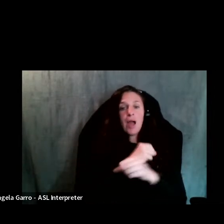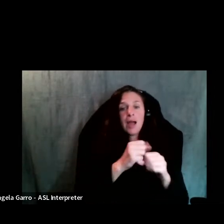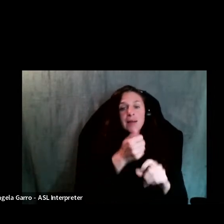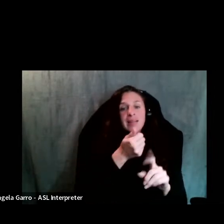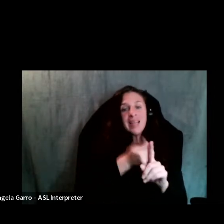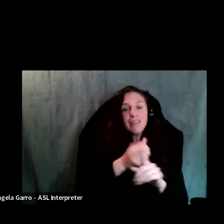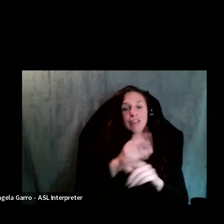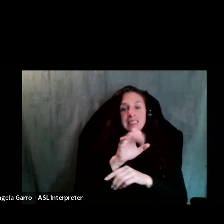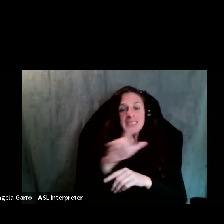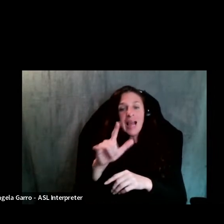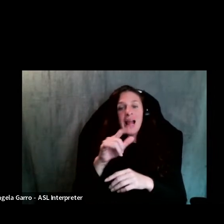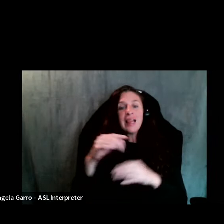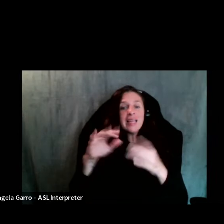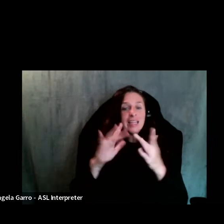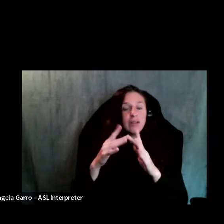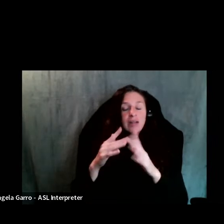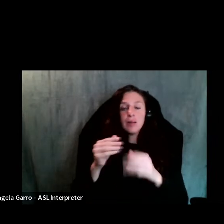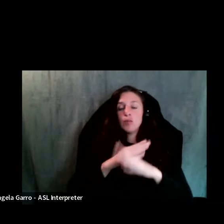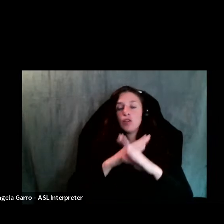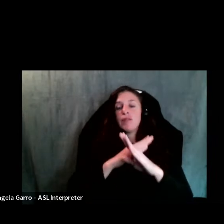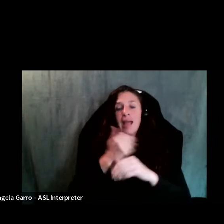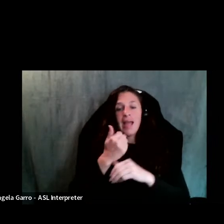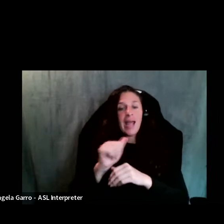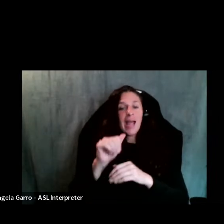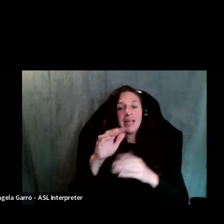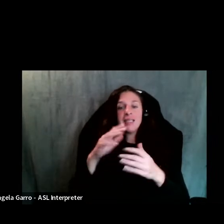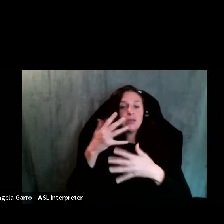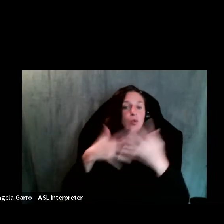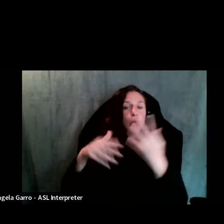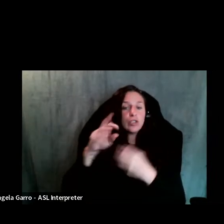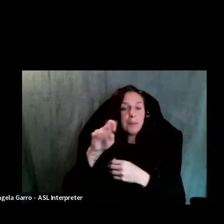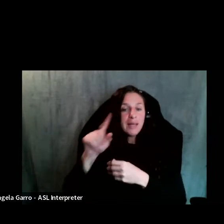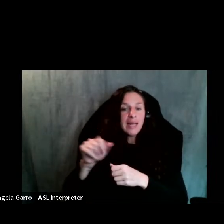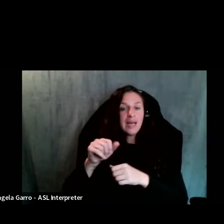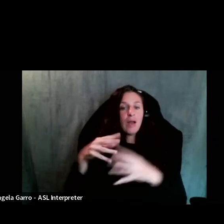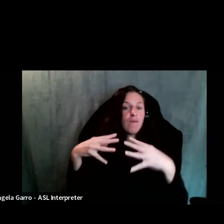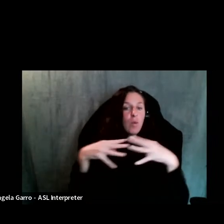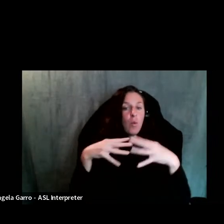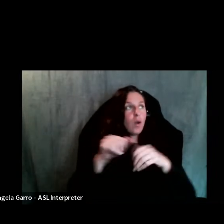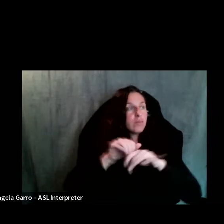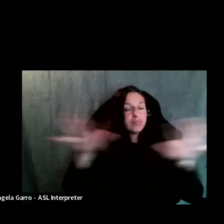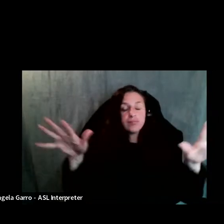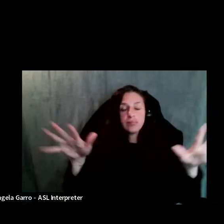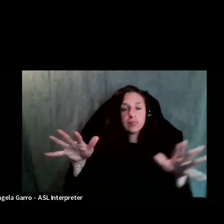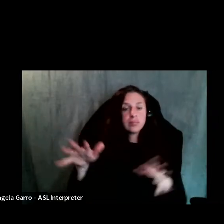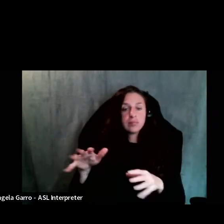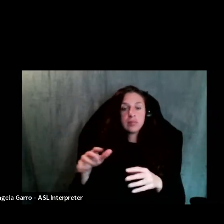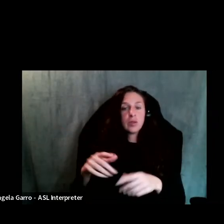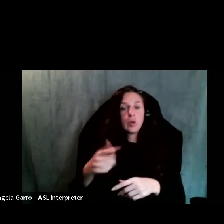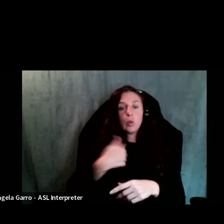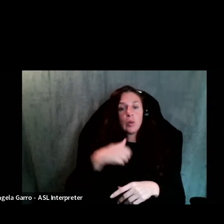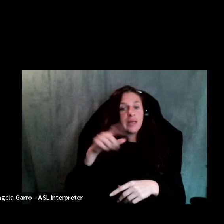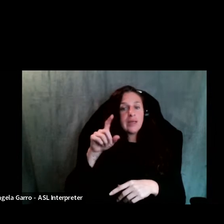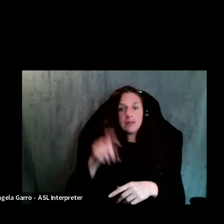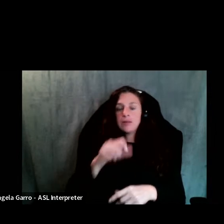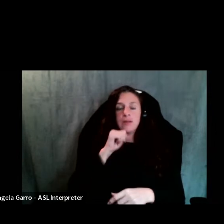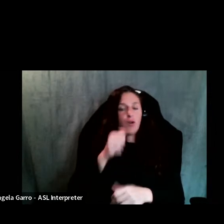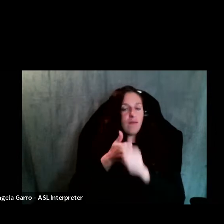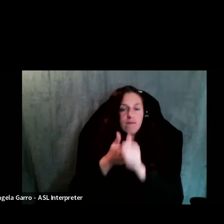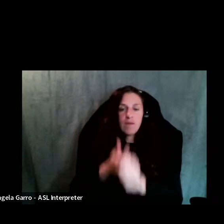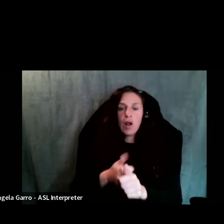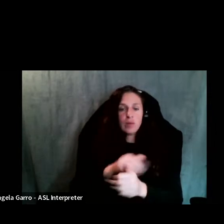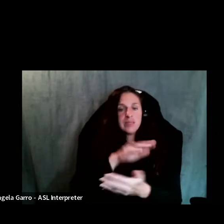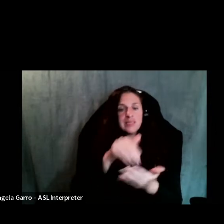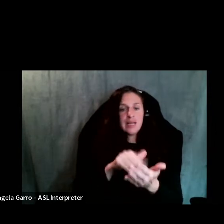tower, preventing any social media photos of the war from coming out. We need to not follow suit in censoring our